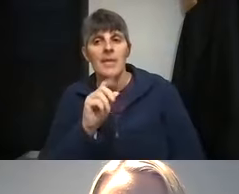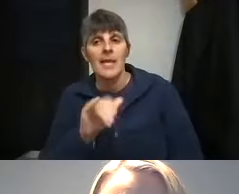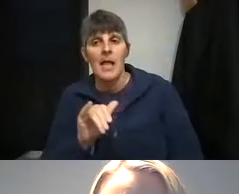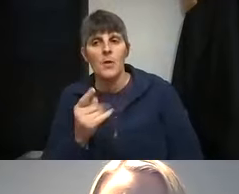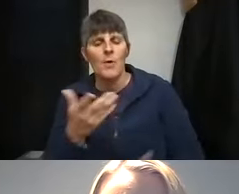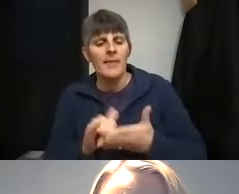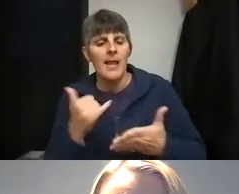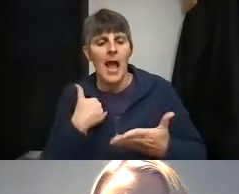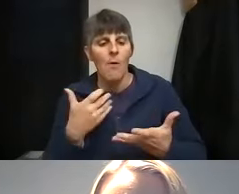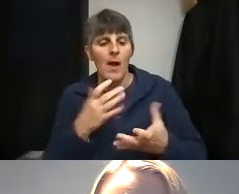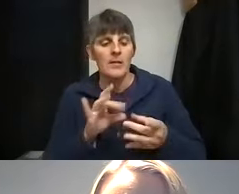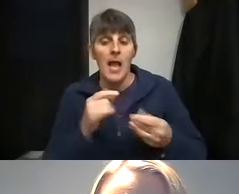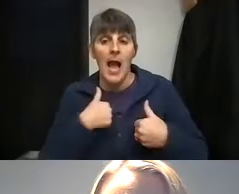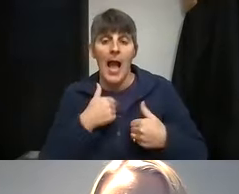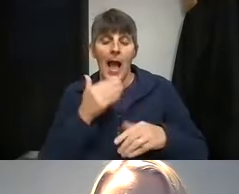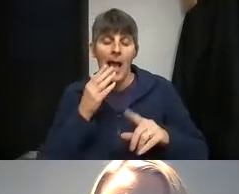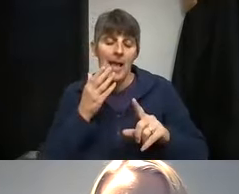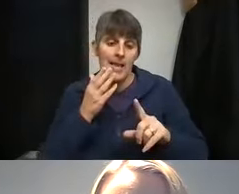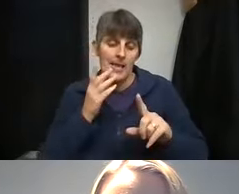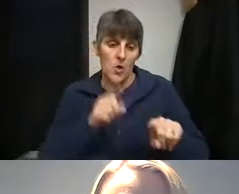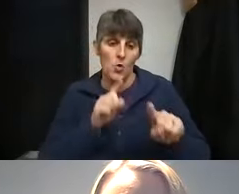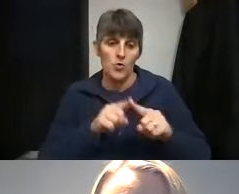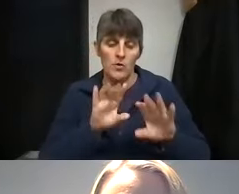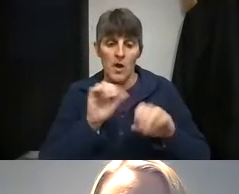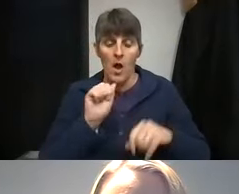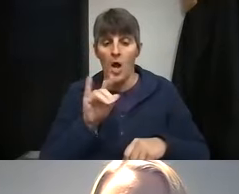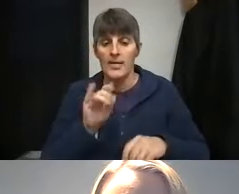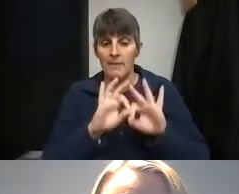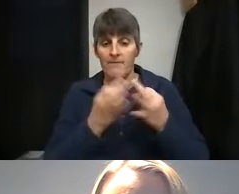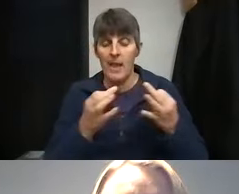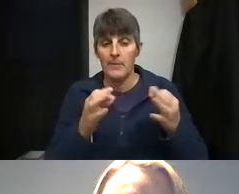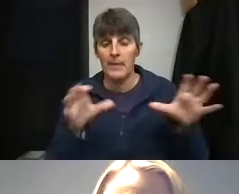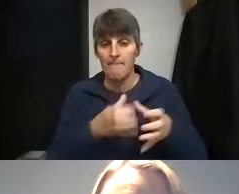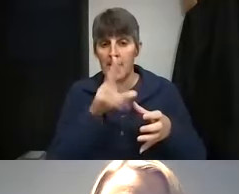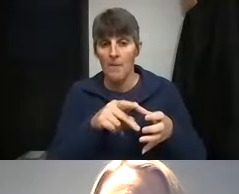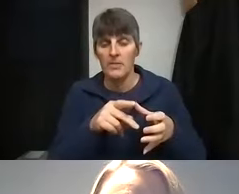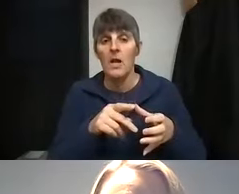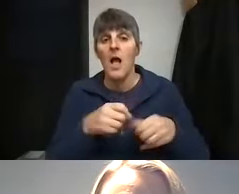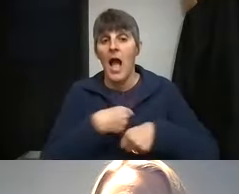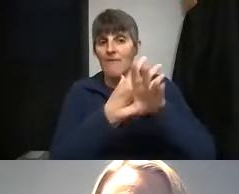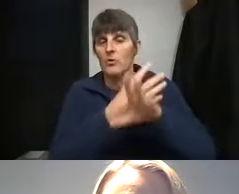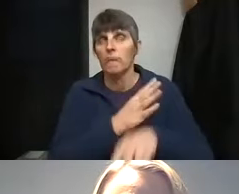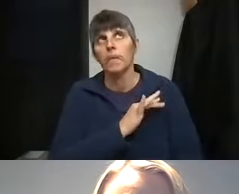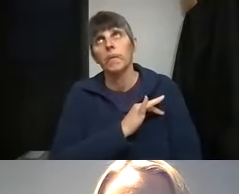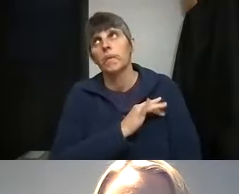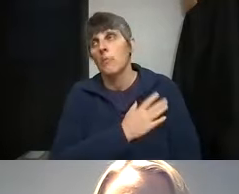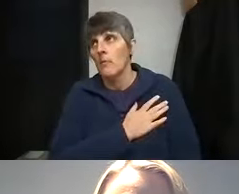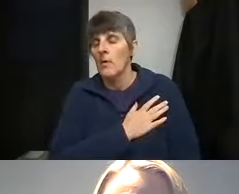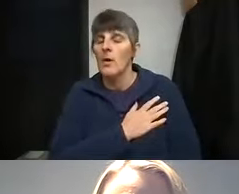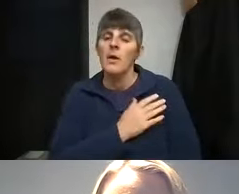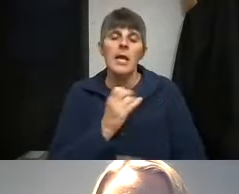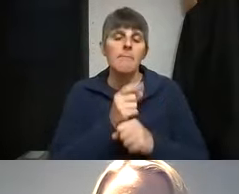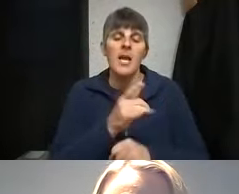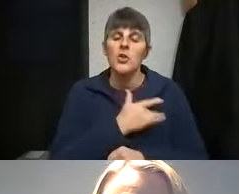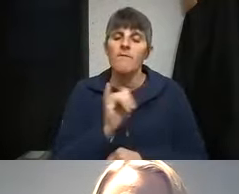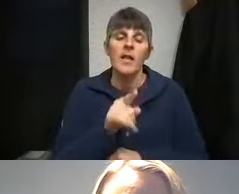is I attend the Autism family meetups. I do the virtual one. Those are so awesome. And it makes you feel like